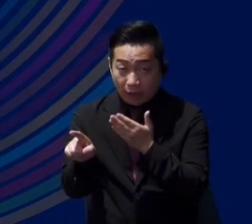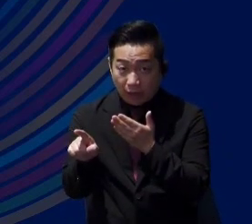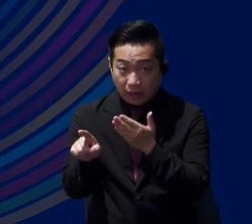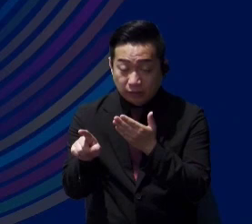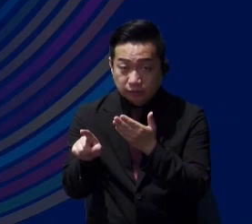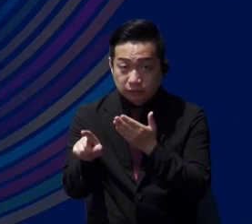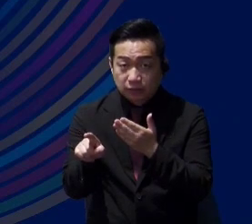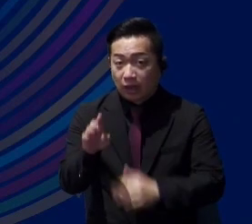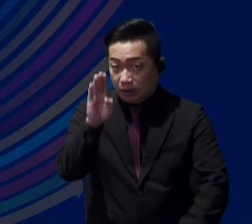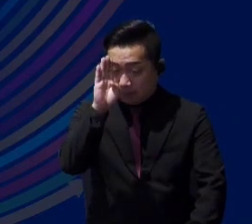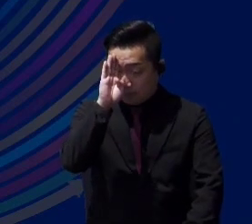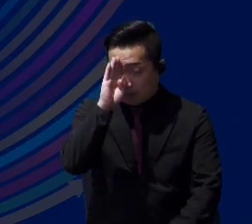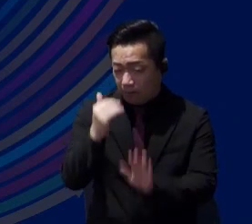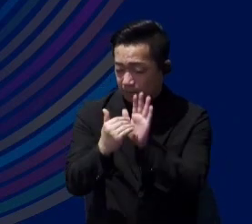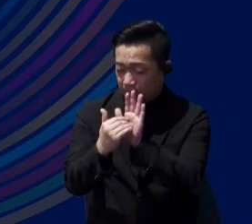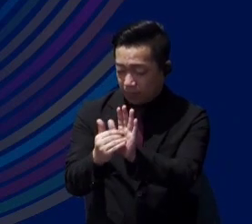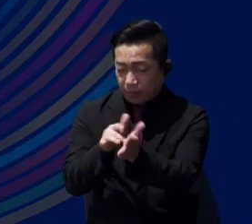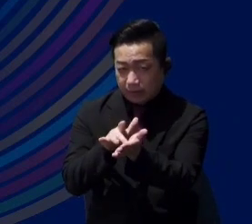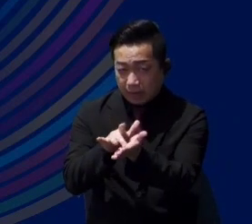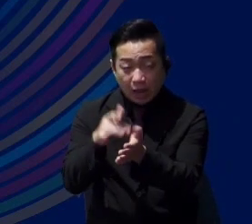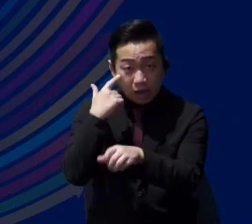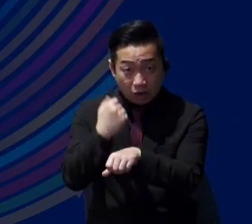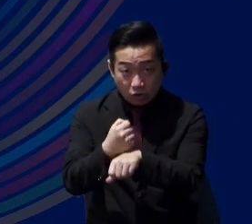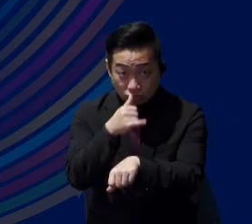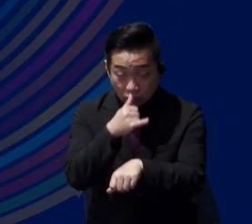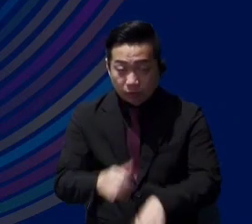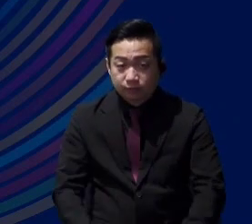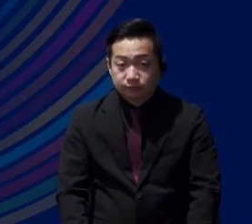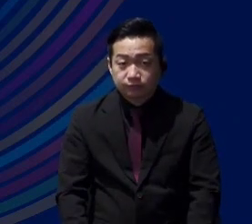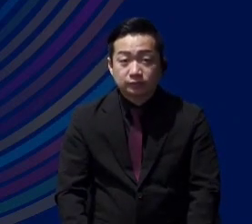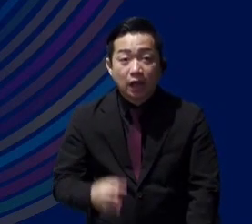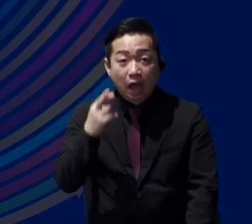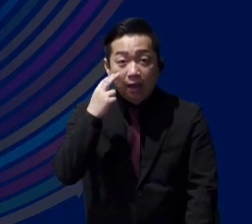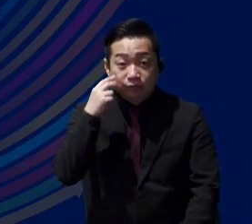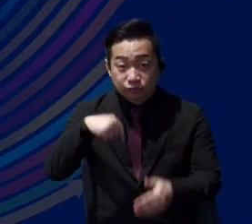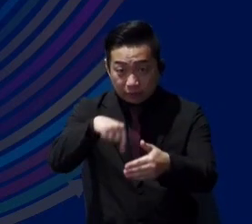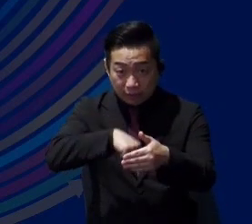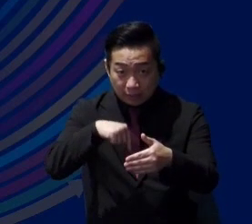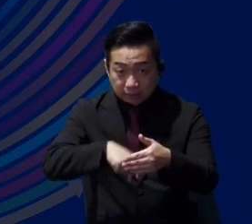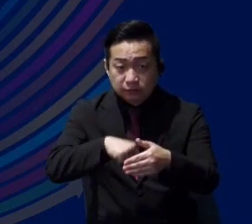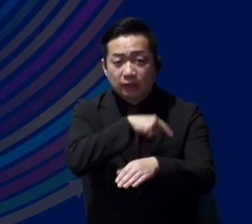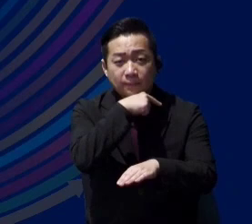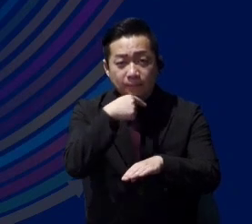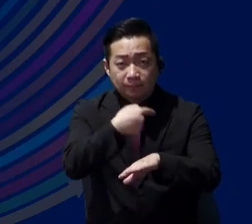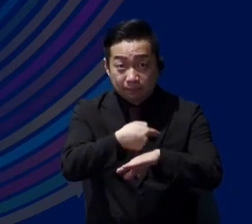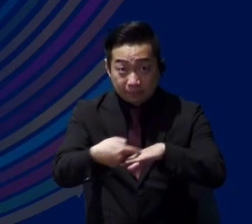that. I will talk about GBD. Okay, what is the GBD?